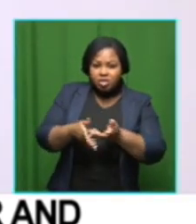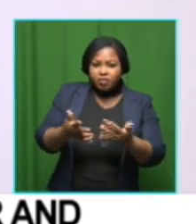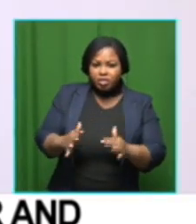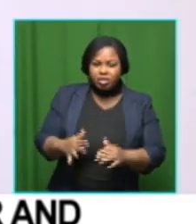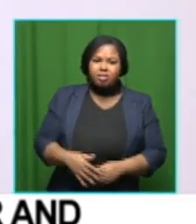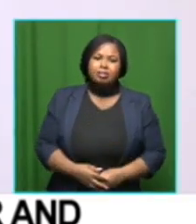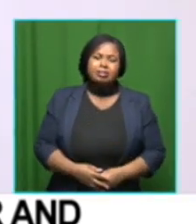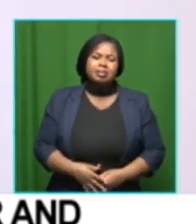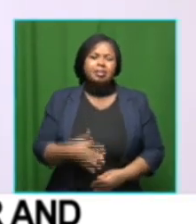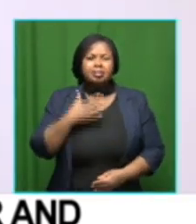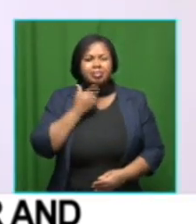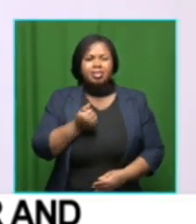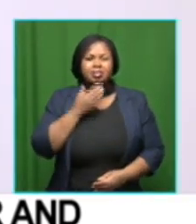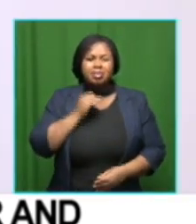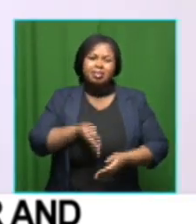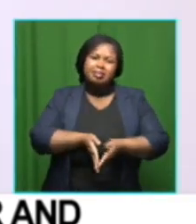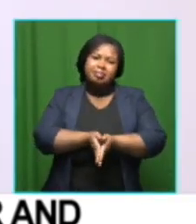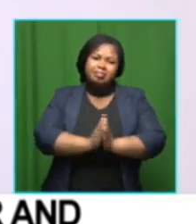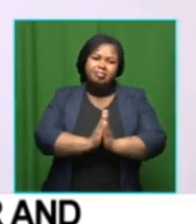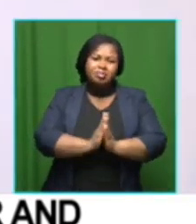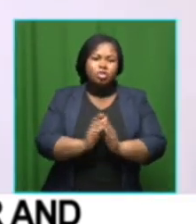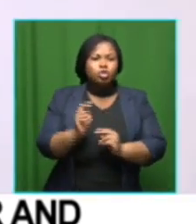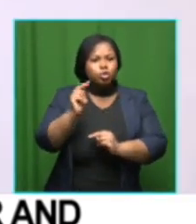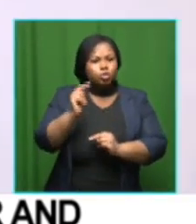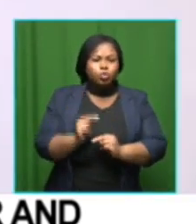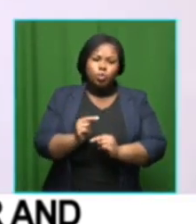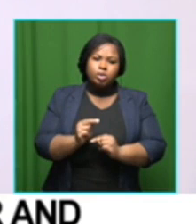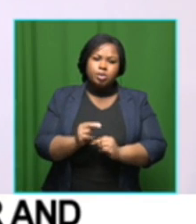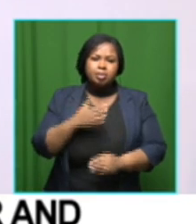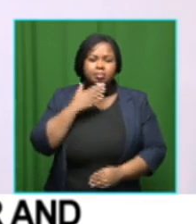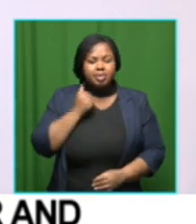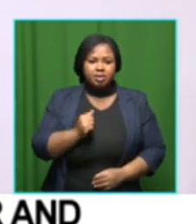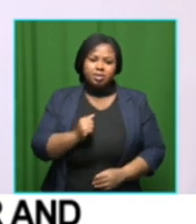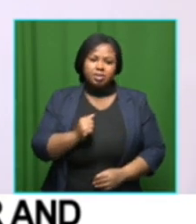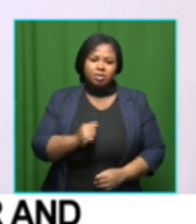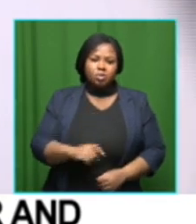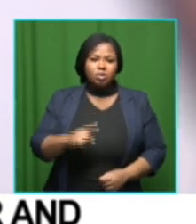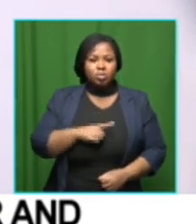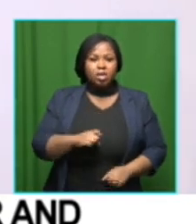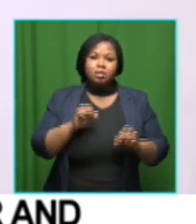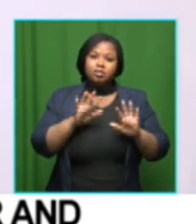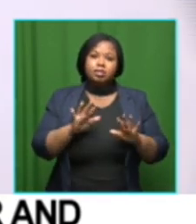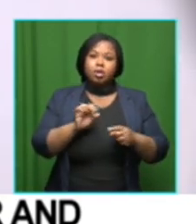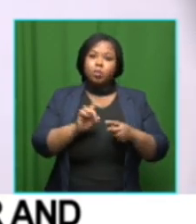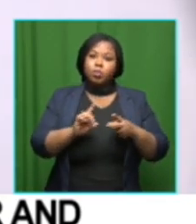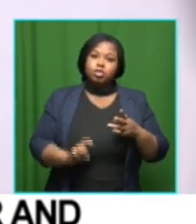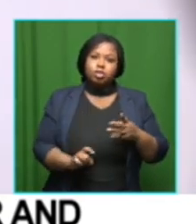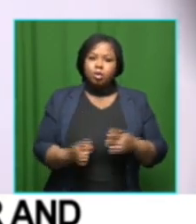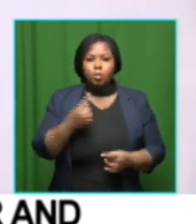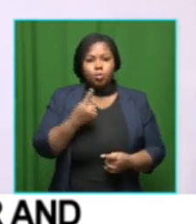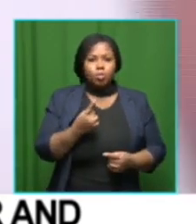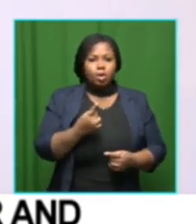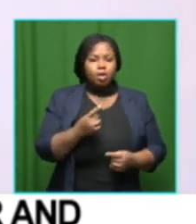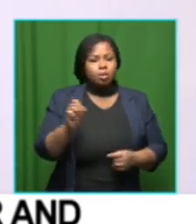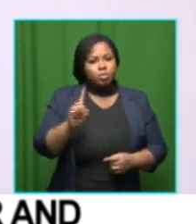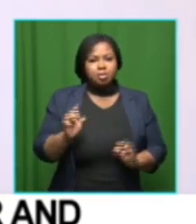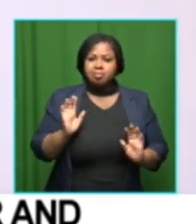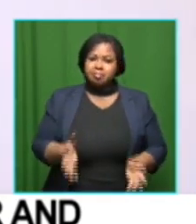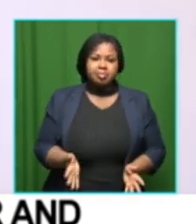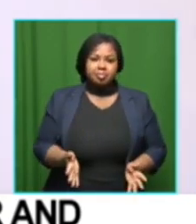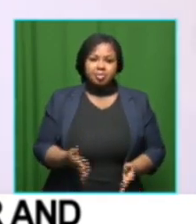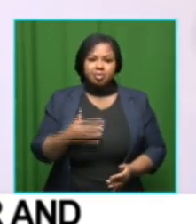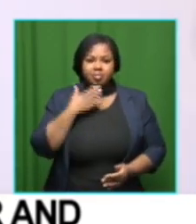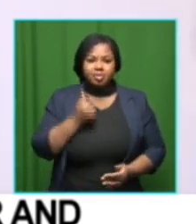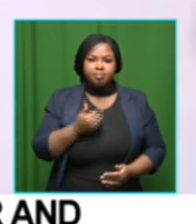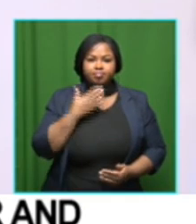colleagues, one last request to please keep the questions brief. In fact, I think where there's 10 questions, 1 question each per